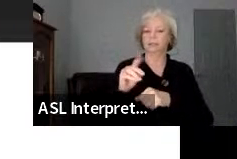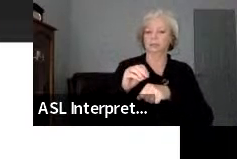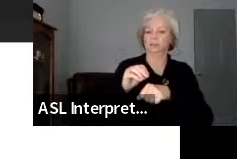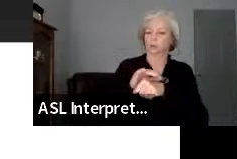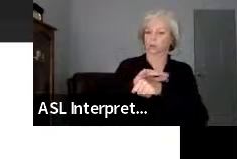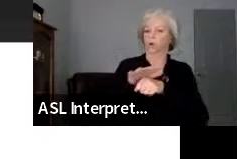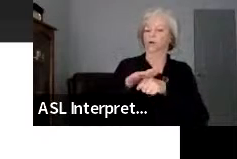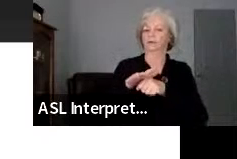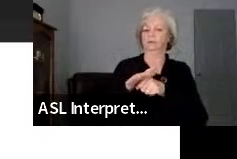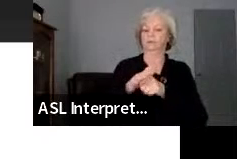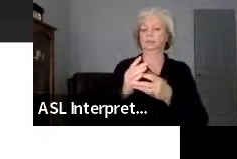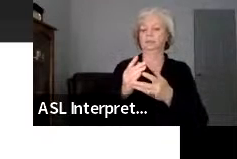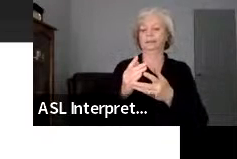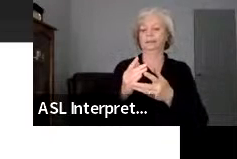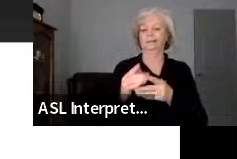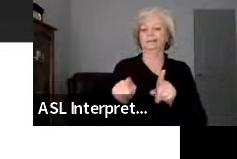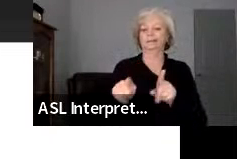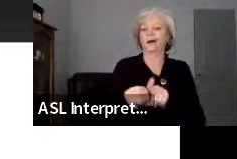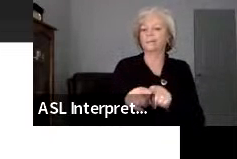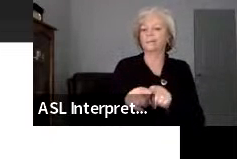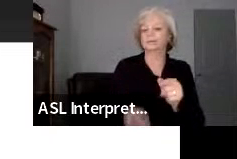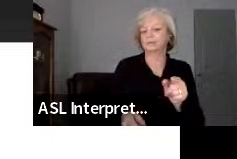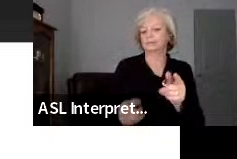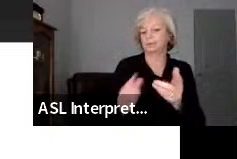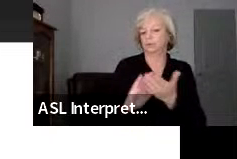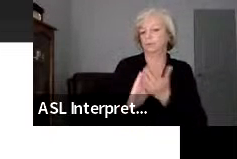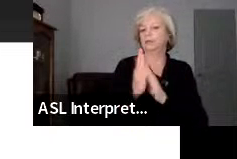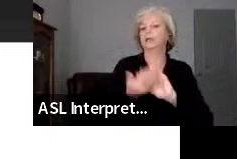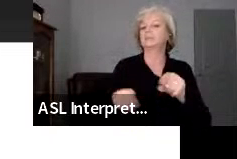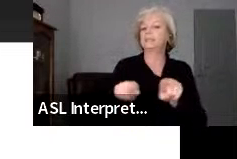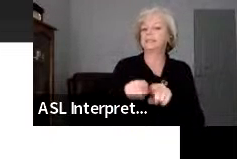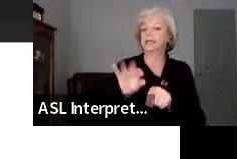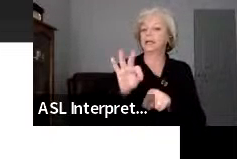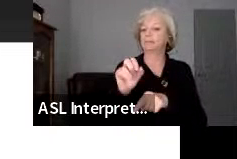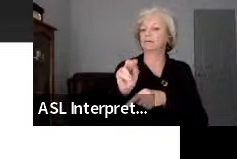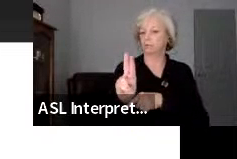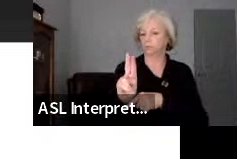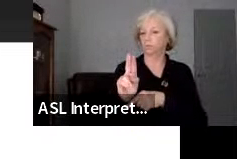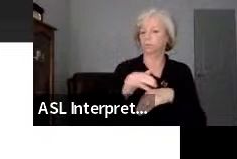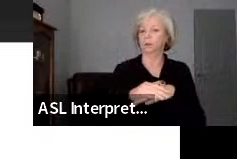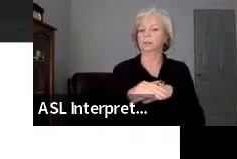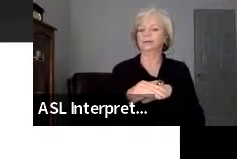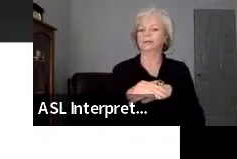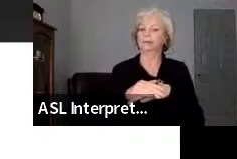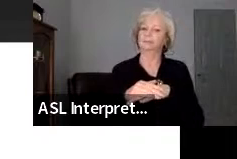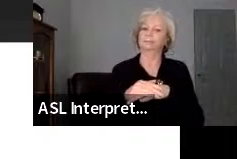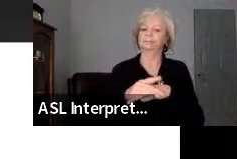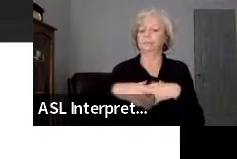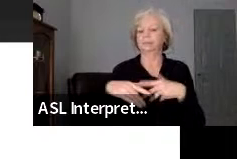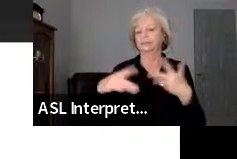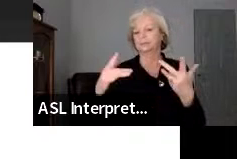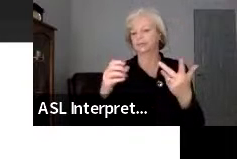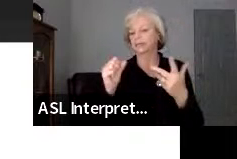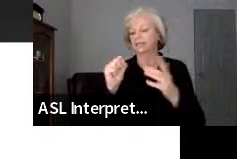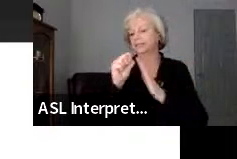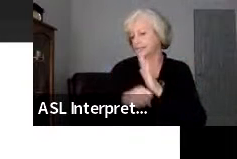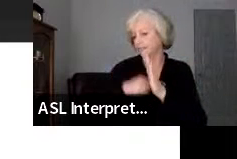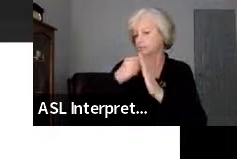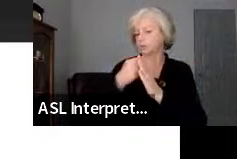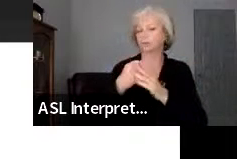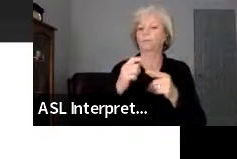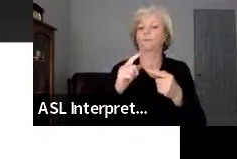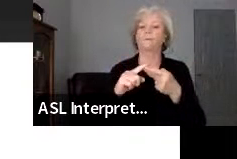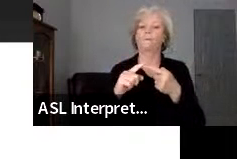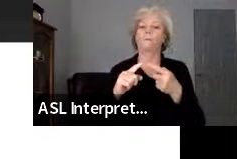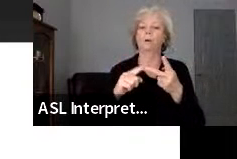really is more like the flu in terms of causing seasonal community spread,